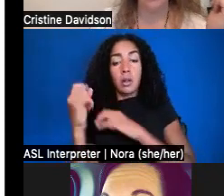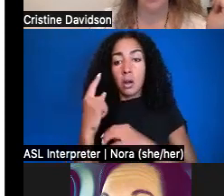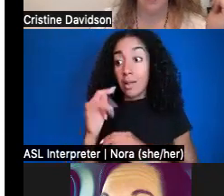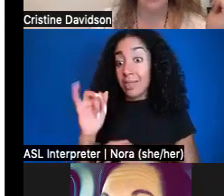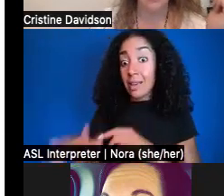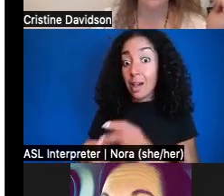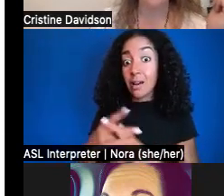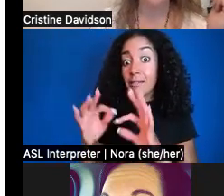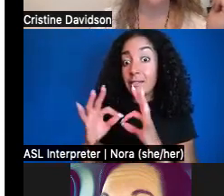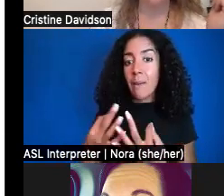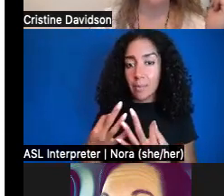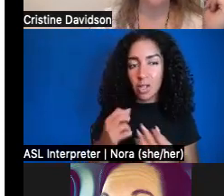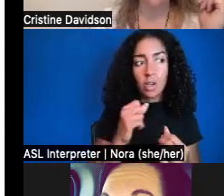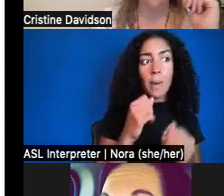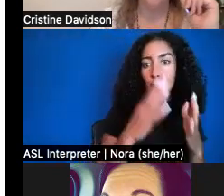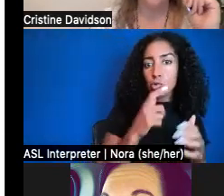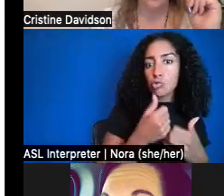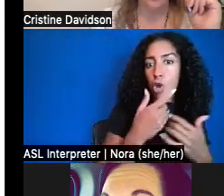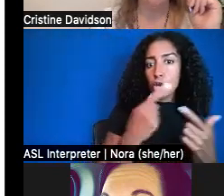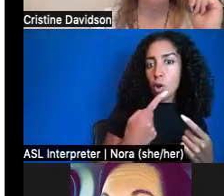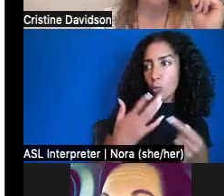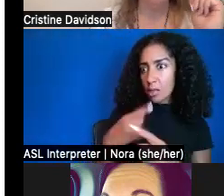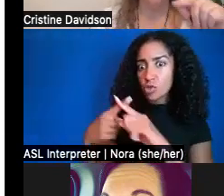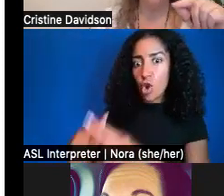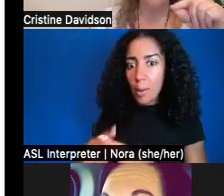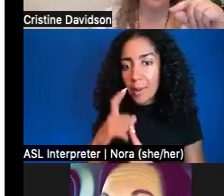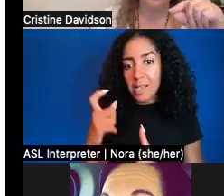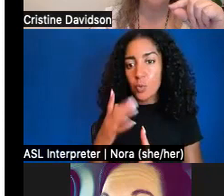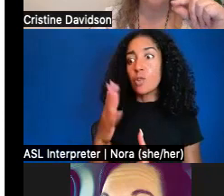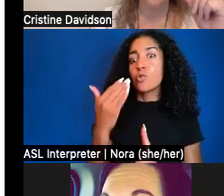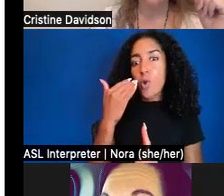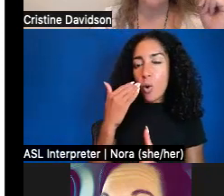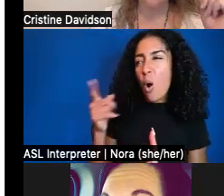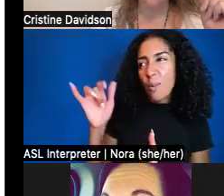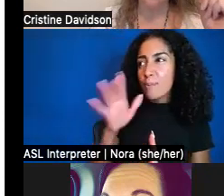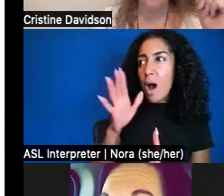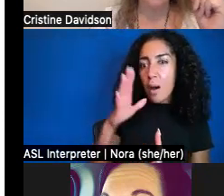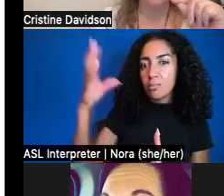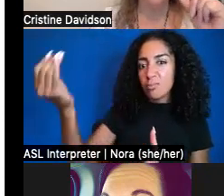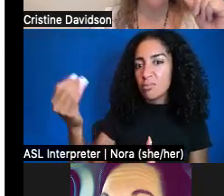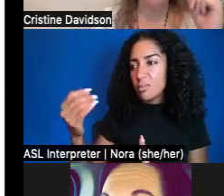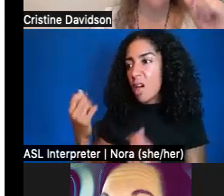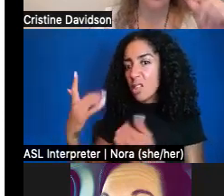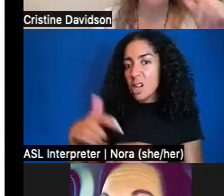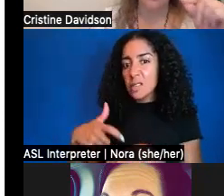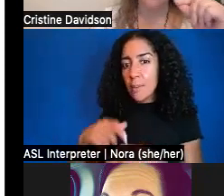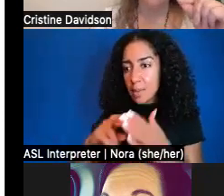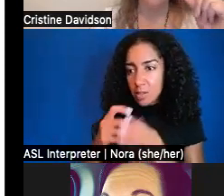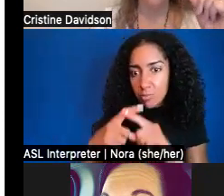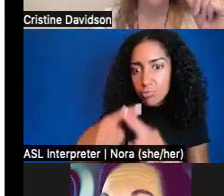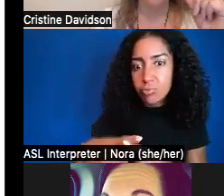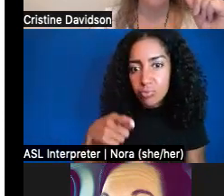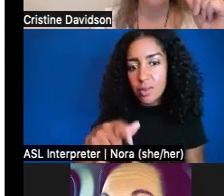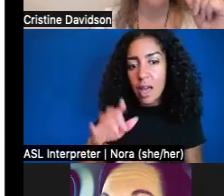they're going to have a lot of access, right? They know they're going to have vulnerability. They know that they can interrupt